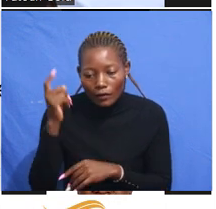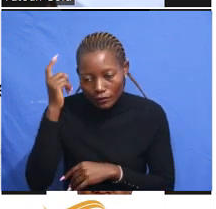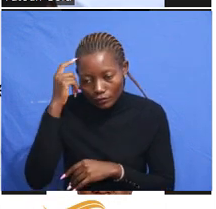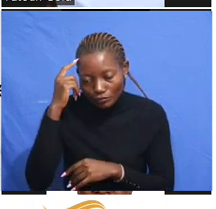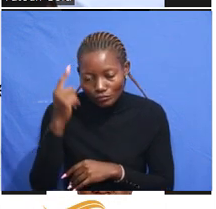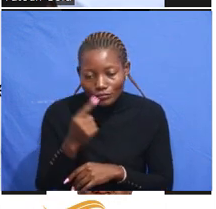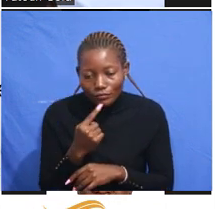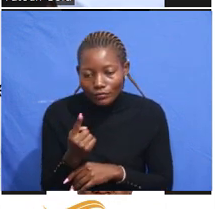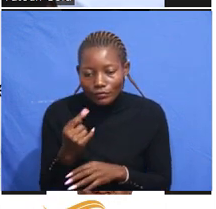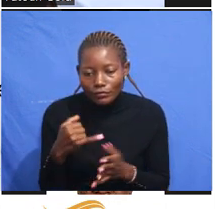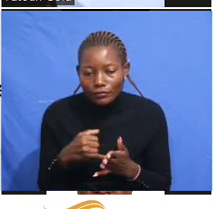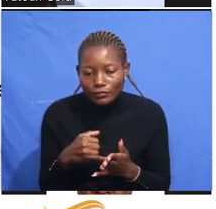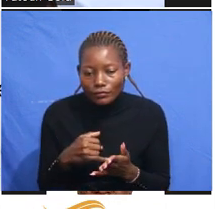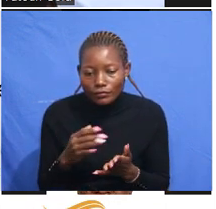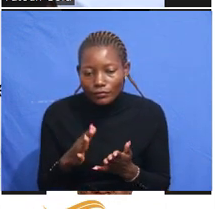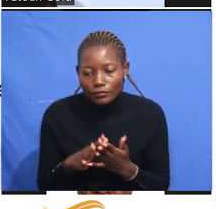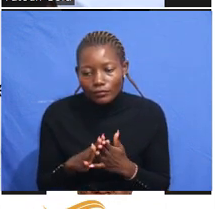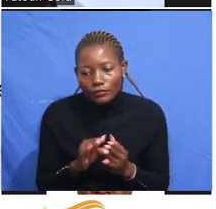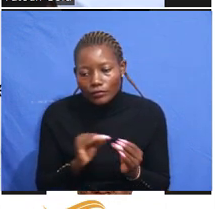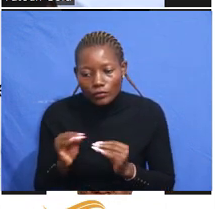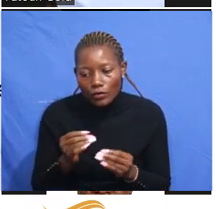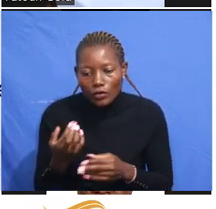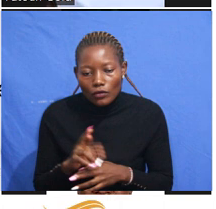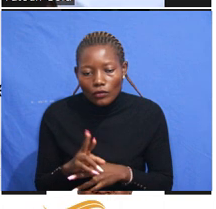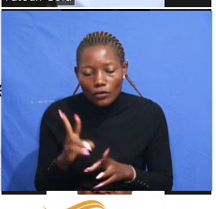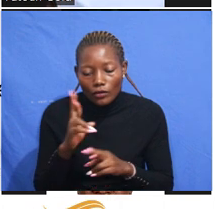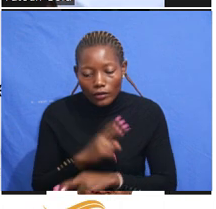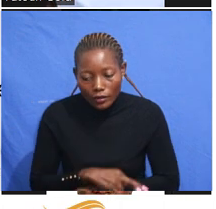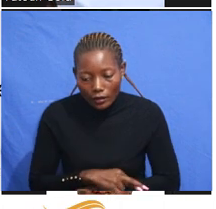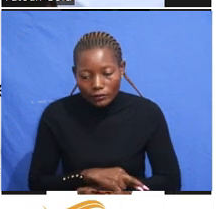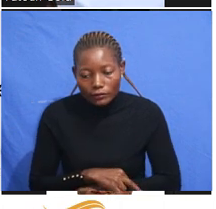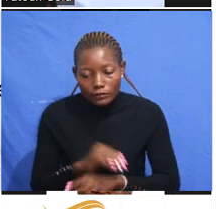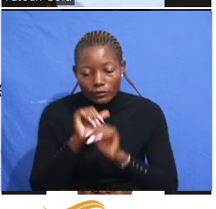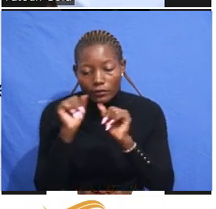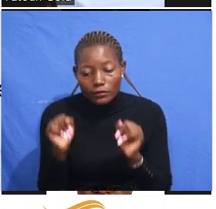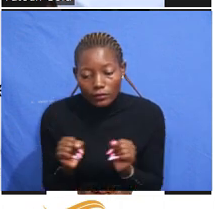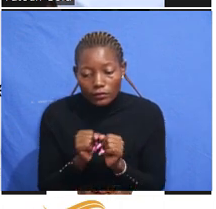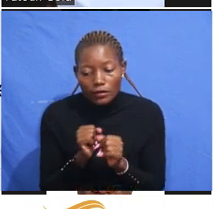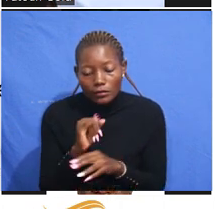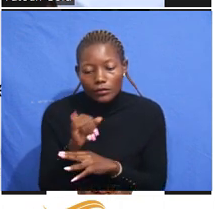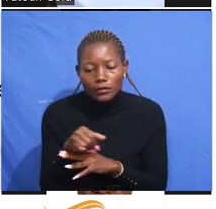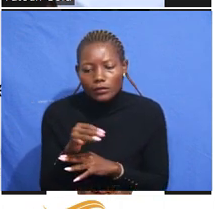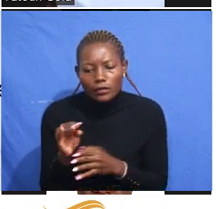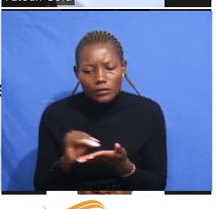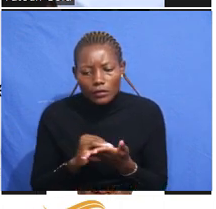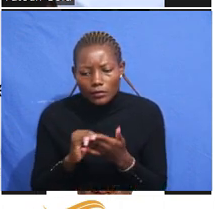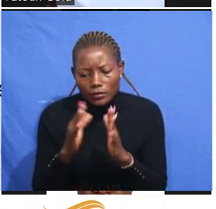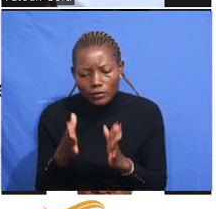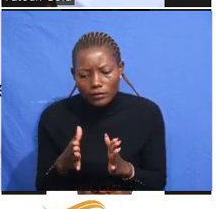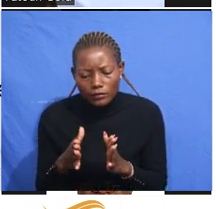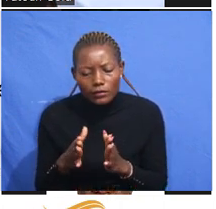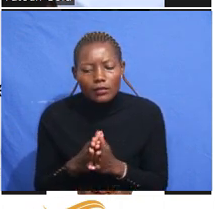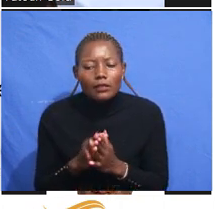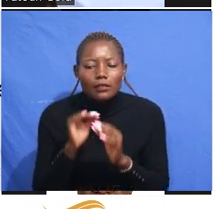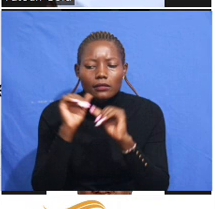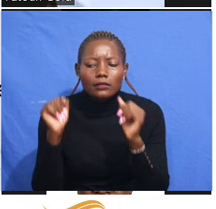that muscle either contract or relax. So the nervous system is just a messenger system which deals